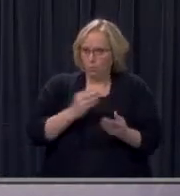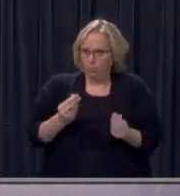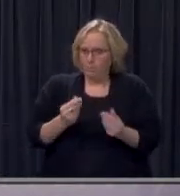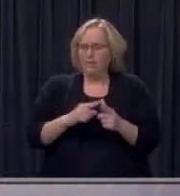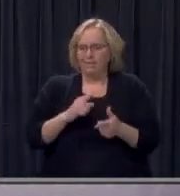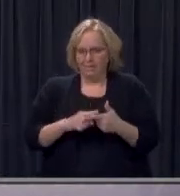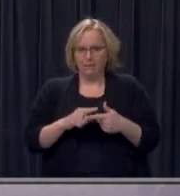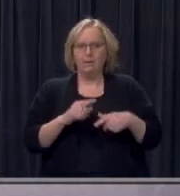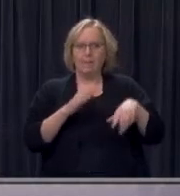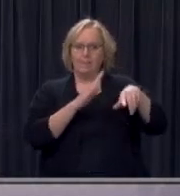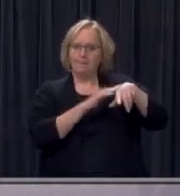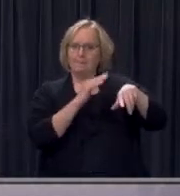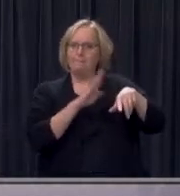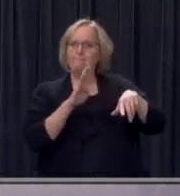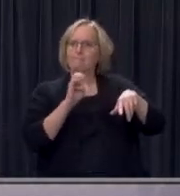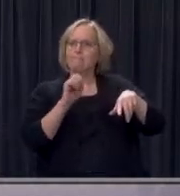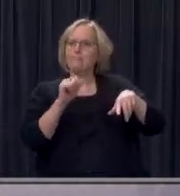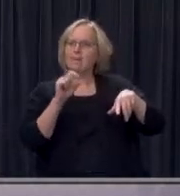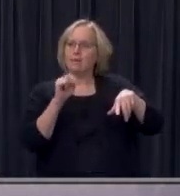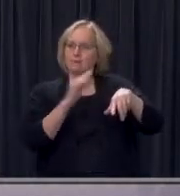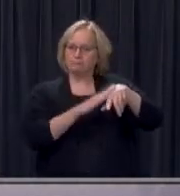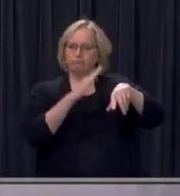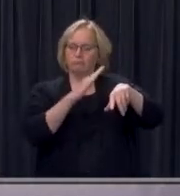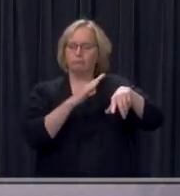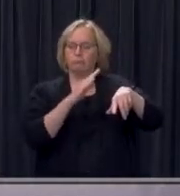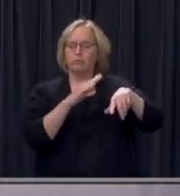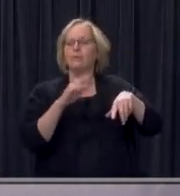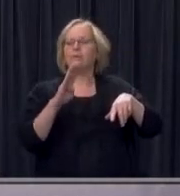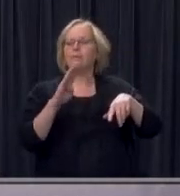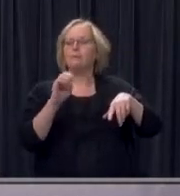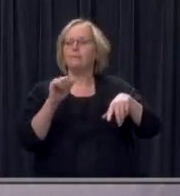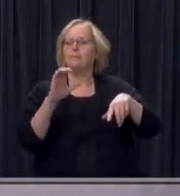this product covers it, which is one of the features I really like.